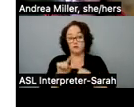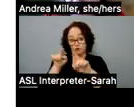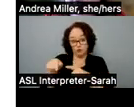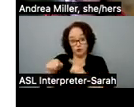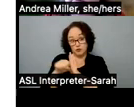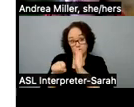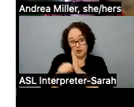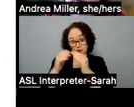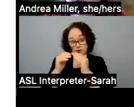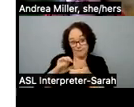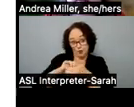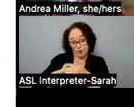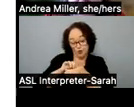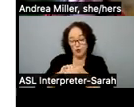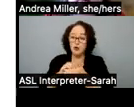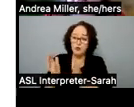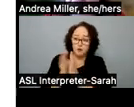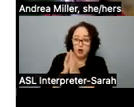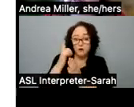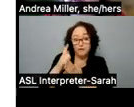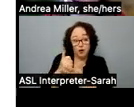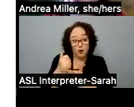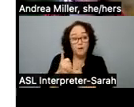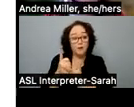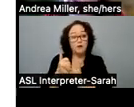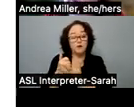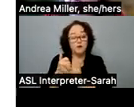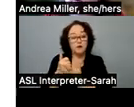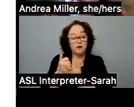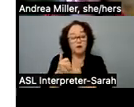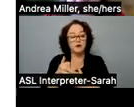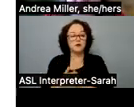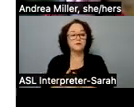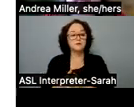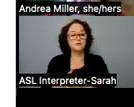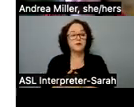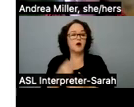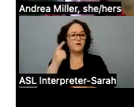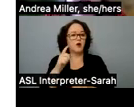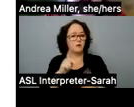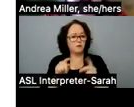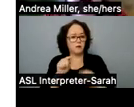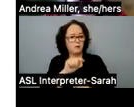for survivors of domestic violence that went beyond just a voucher program or voucher set-asides.